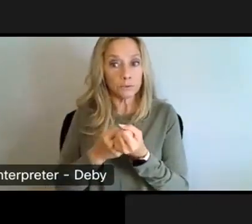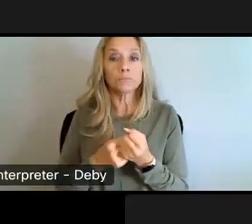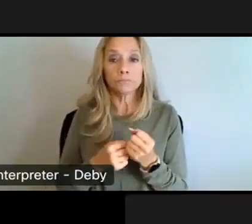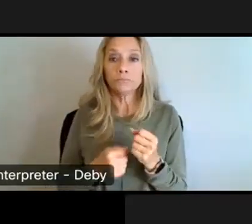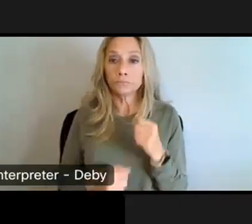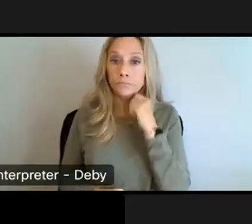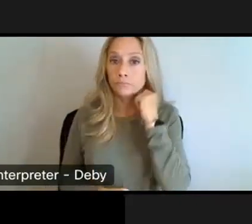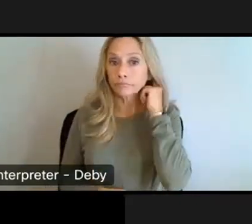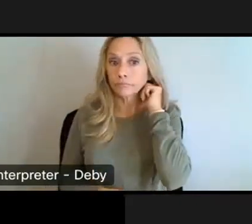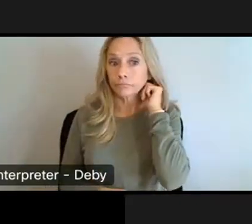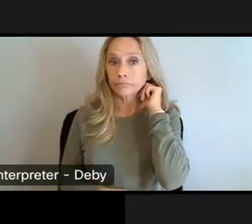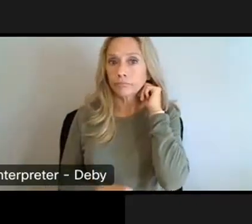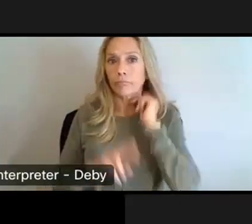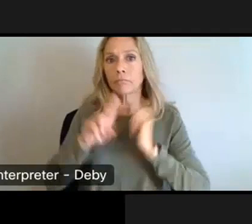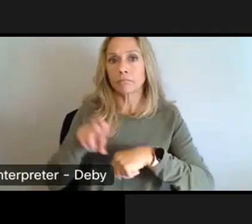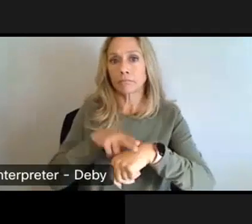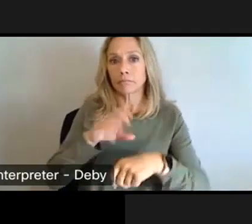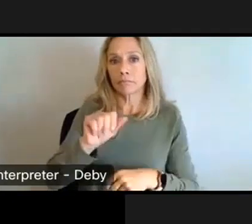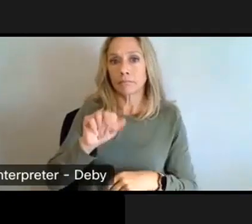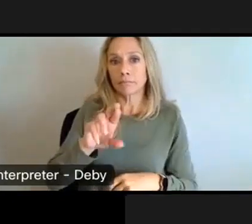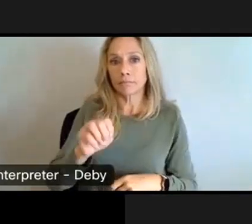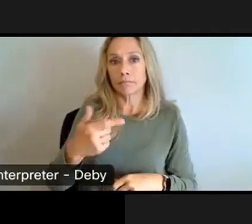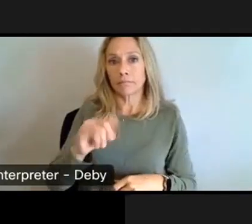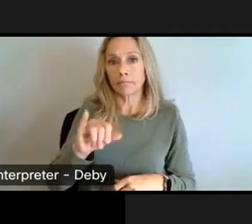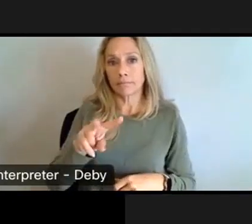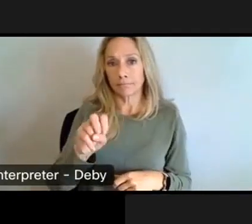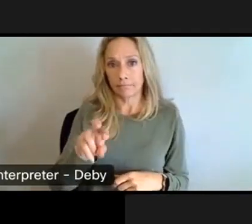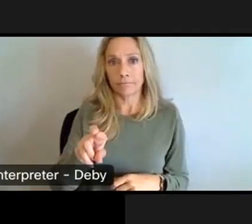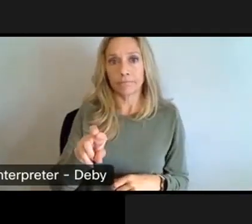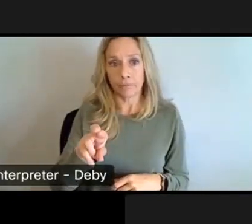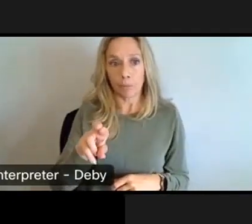There is. It's the National Caregivers